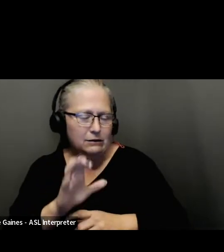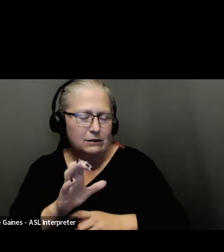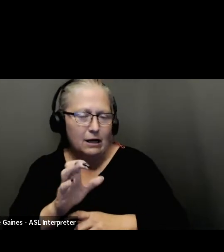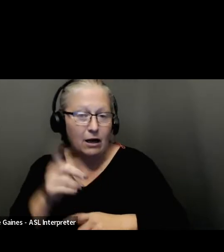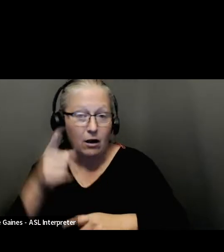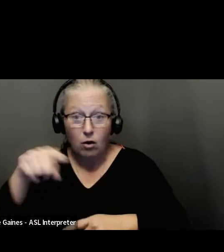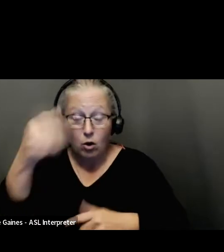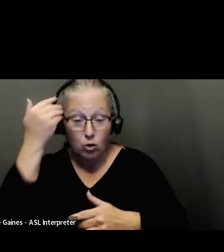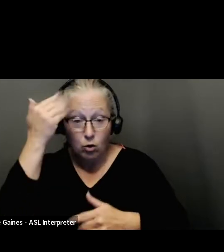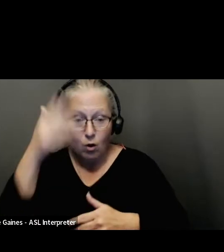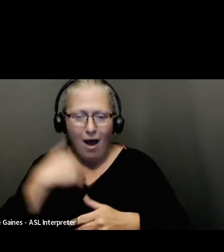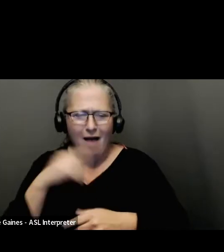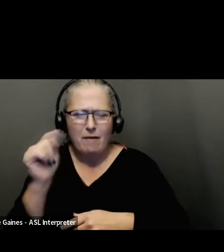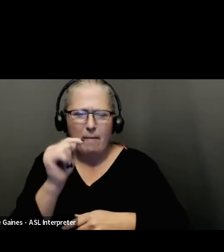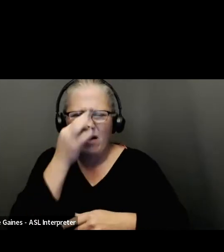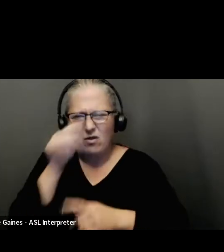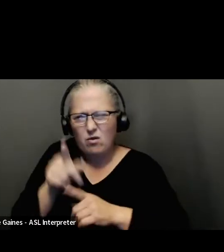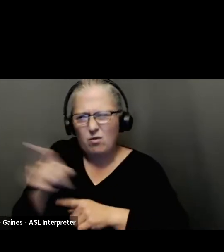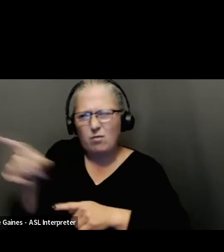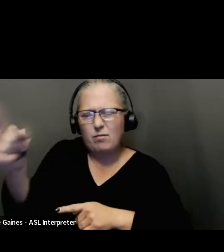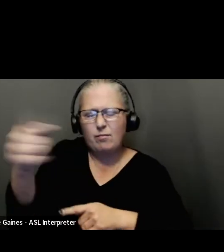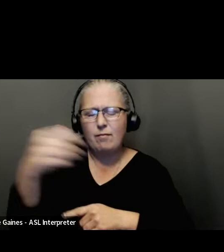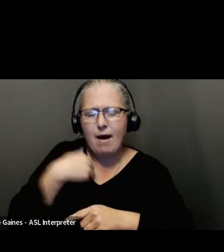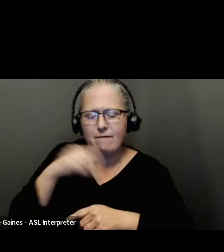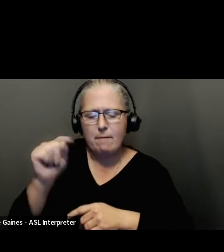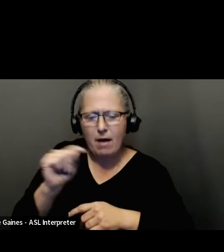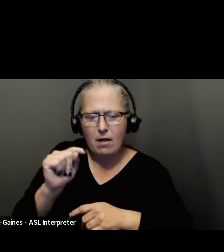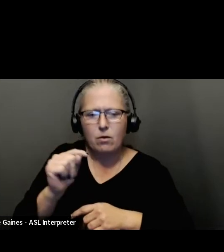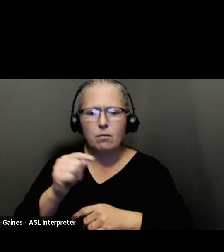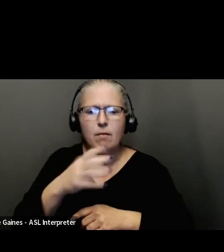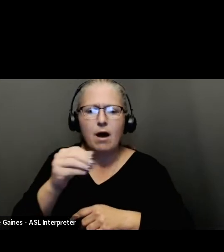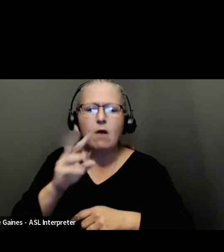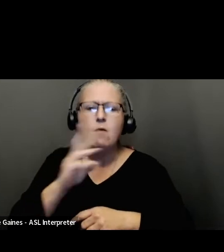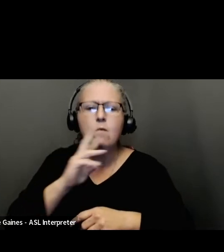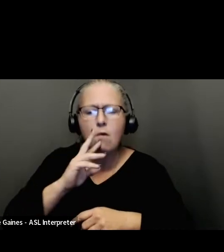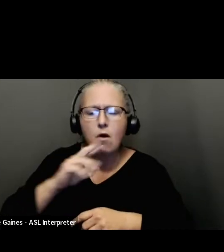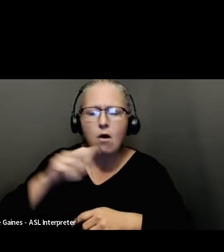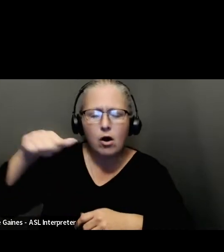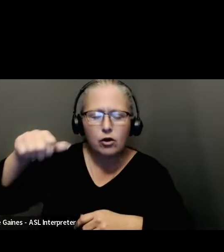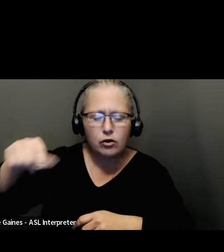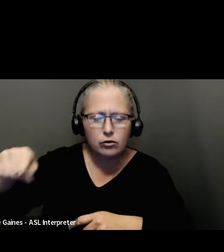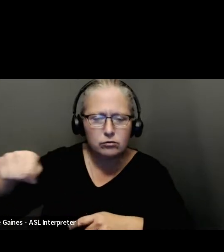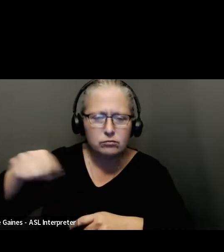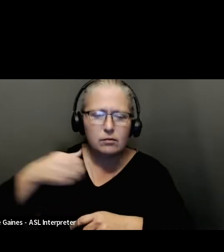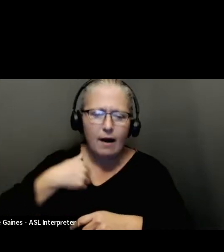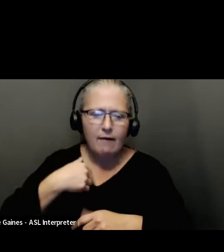that don't know, there's restrooms right down the hall here. There's also water fountains.